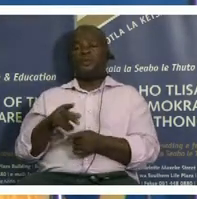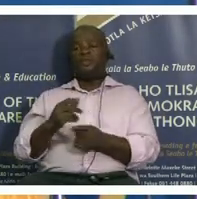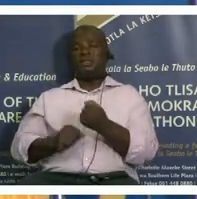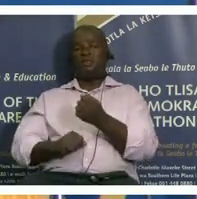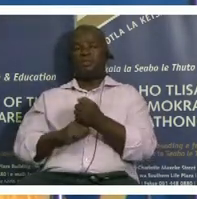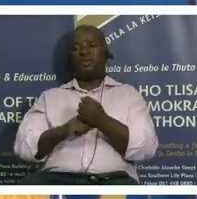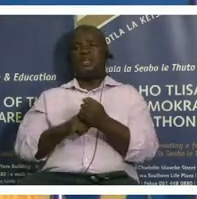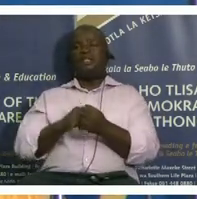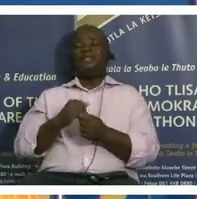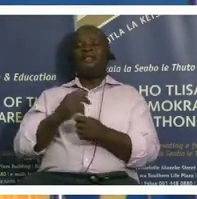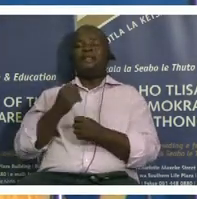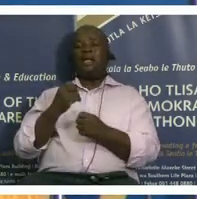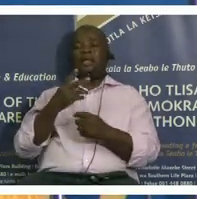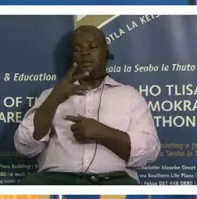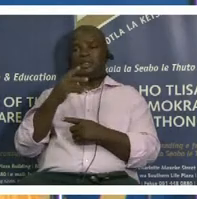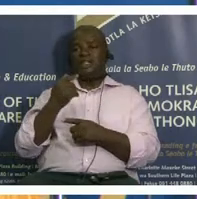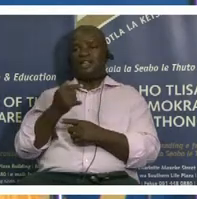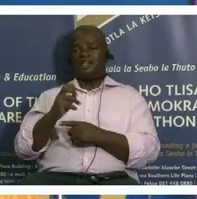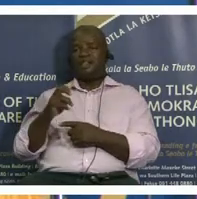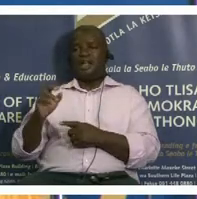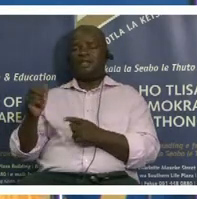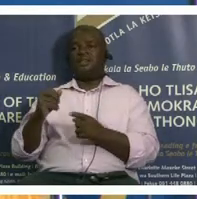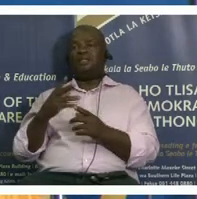4,791 grade 8 and